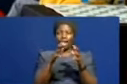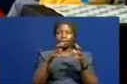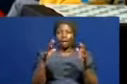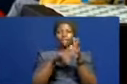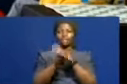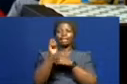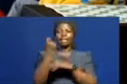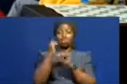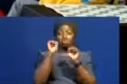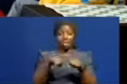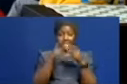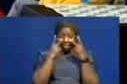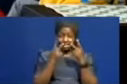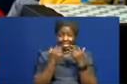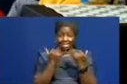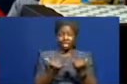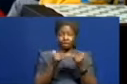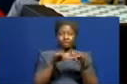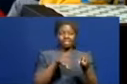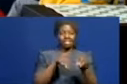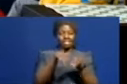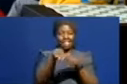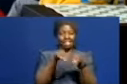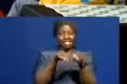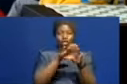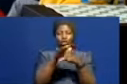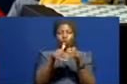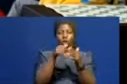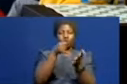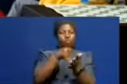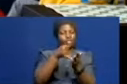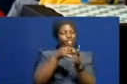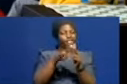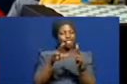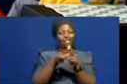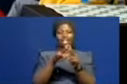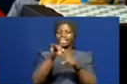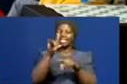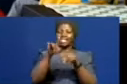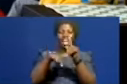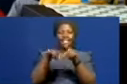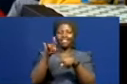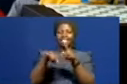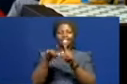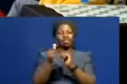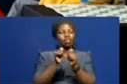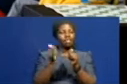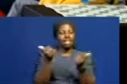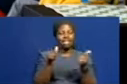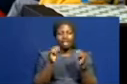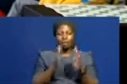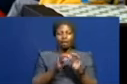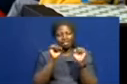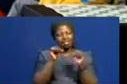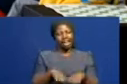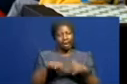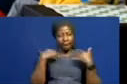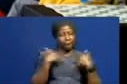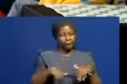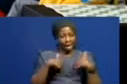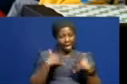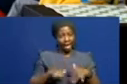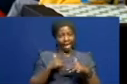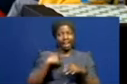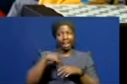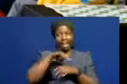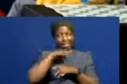as you can see, chess is an all-inclusive, a very diverse sport. Anybody can play, and we're trying